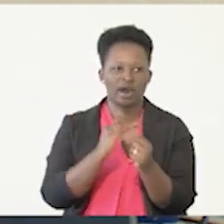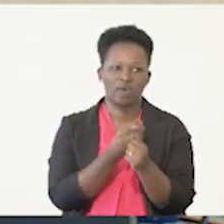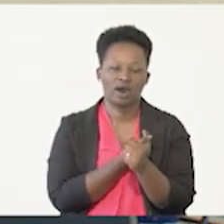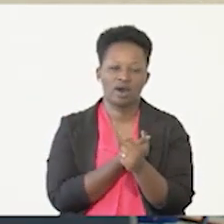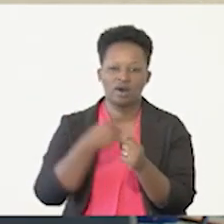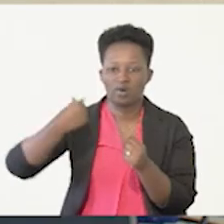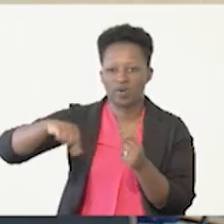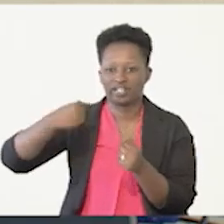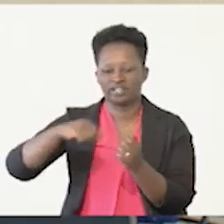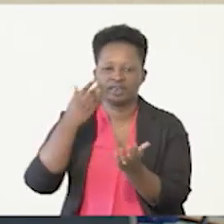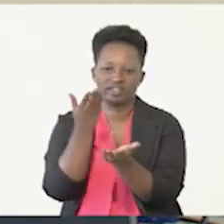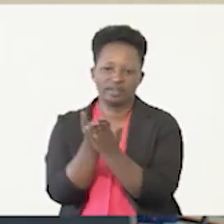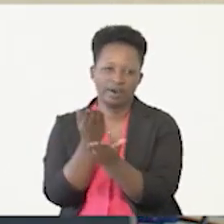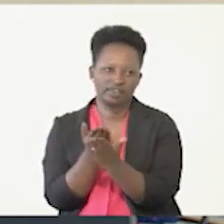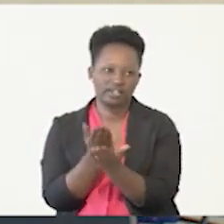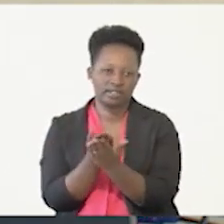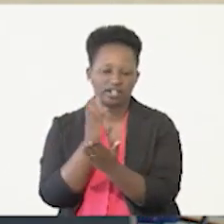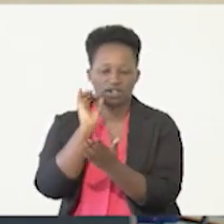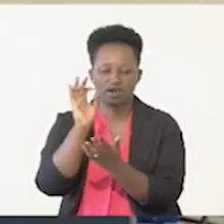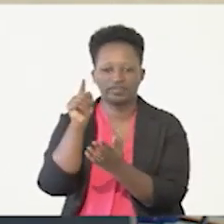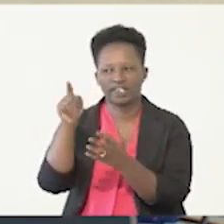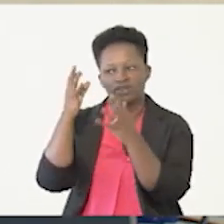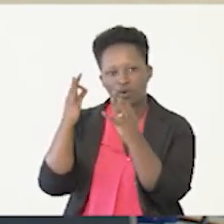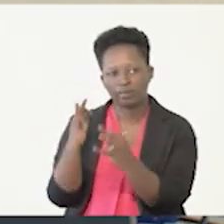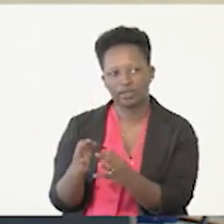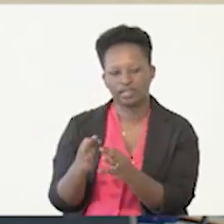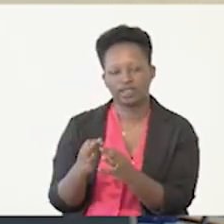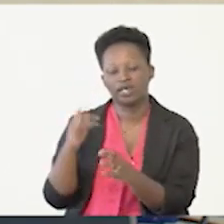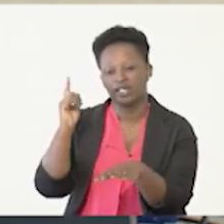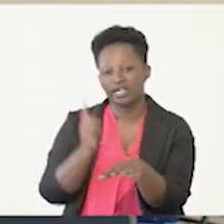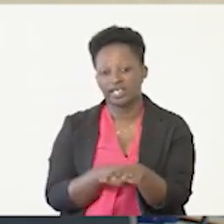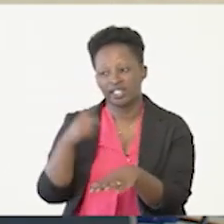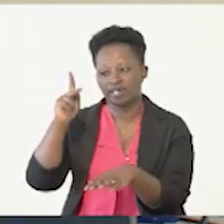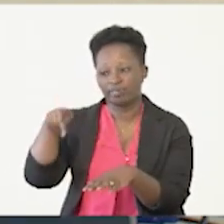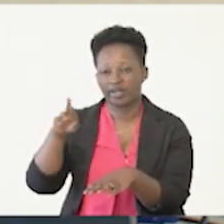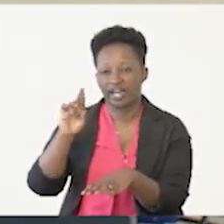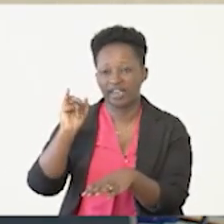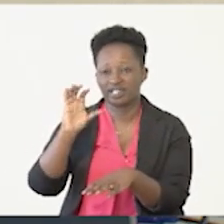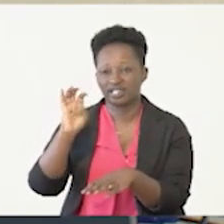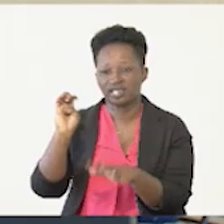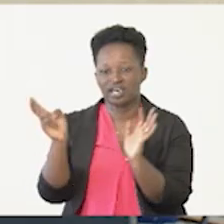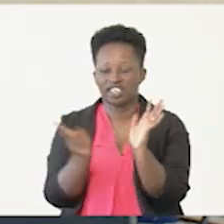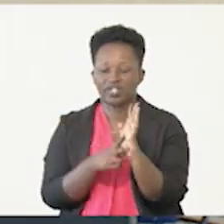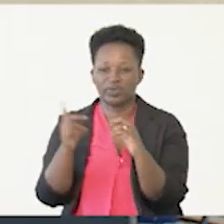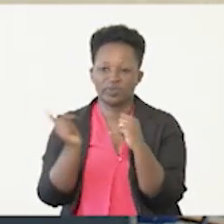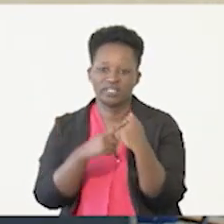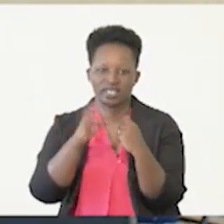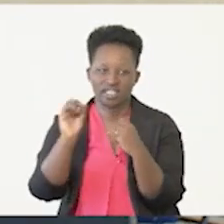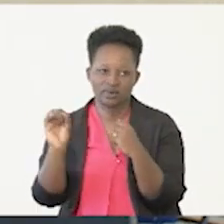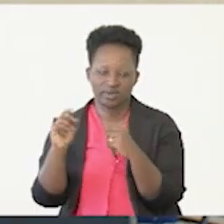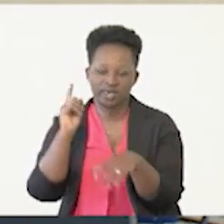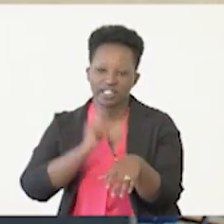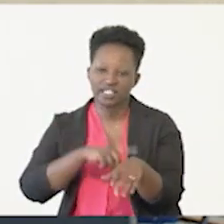our quantity demanded of that commodity when the price of it is 600. When the price of the